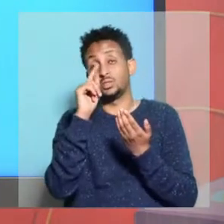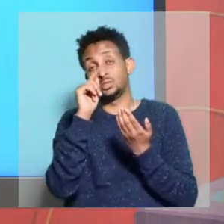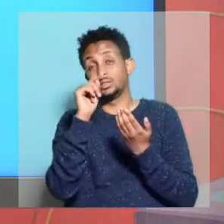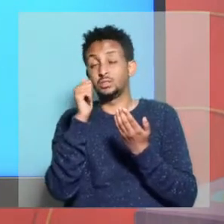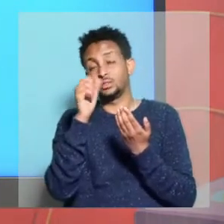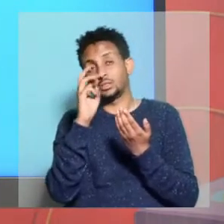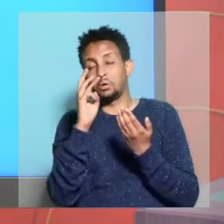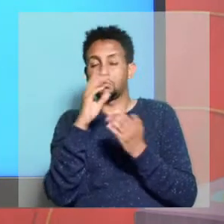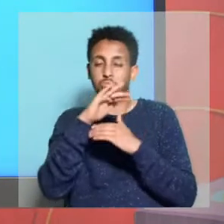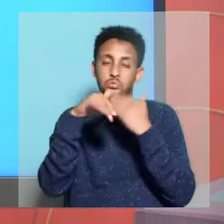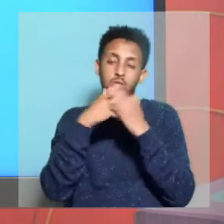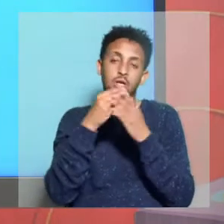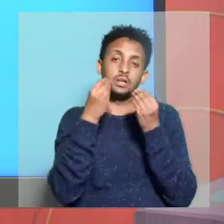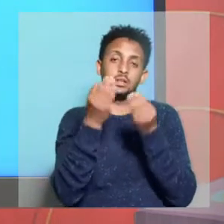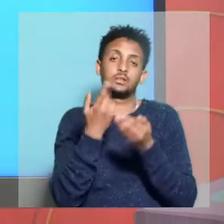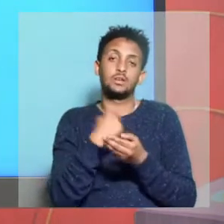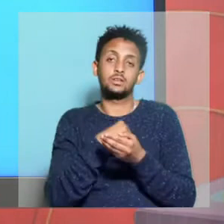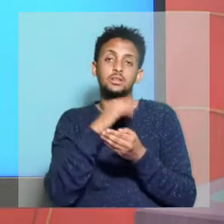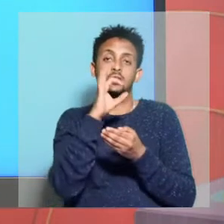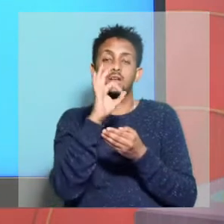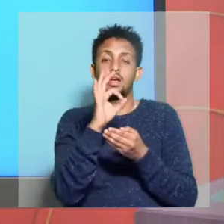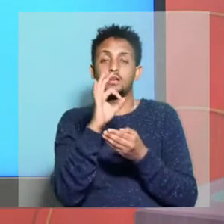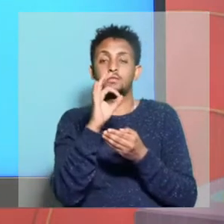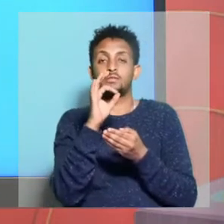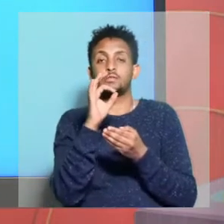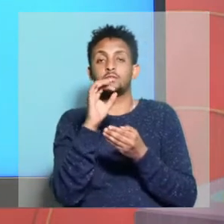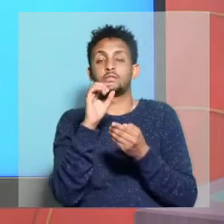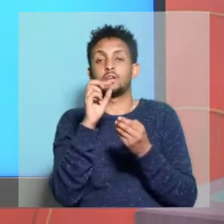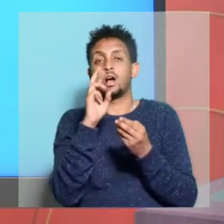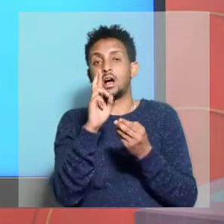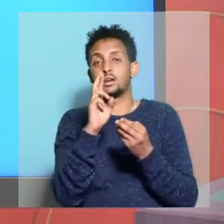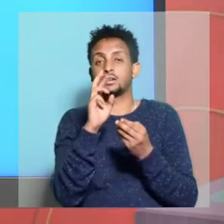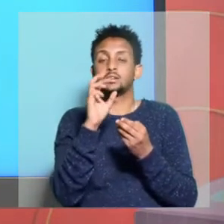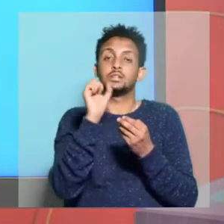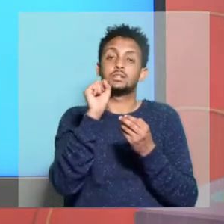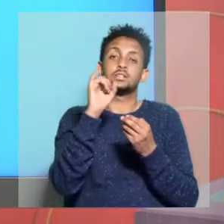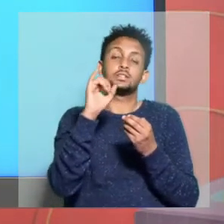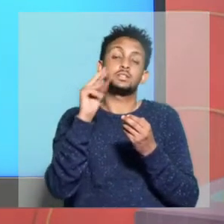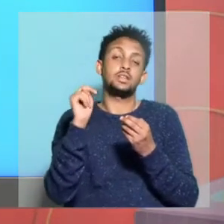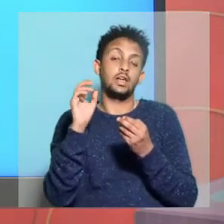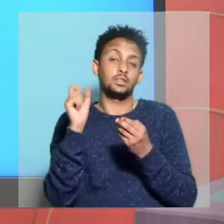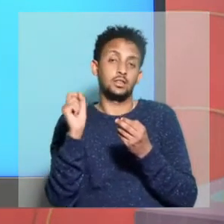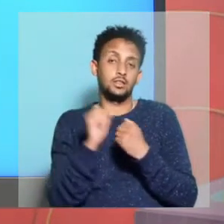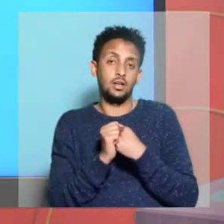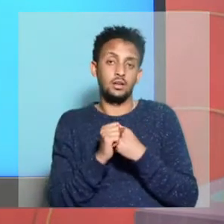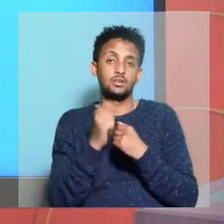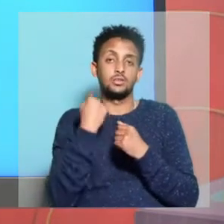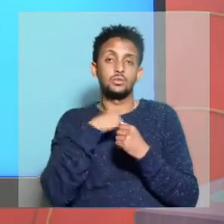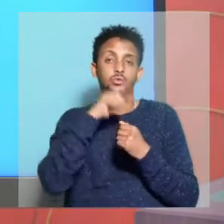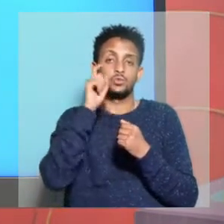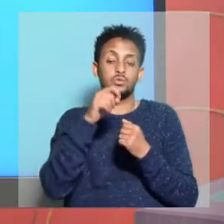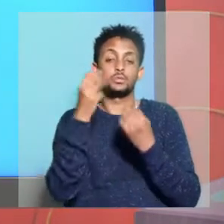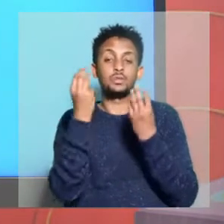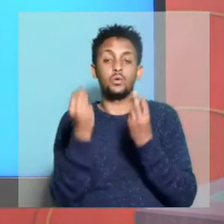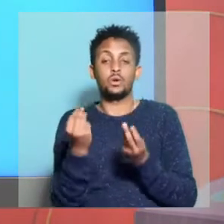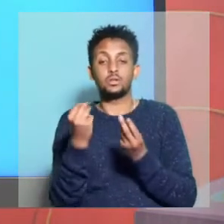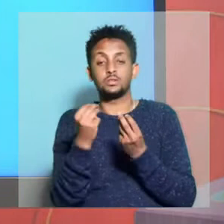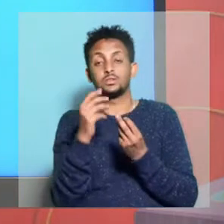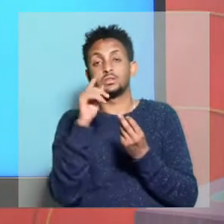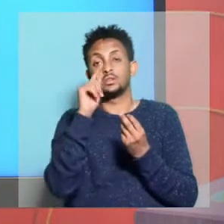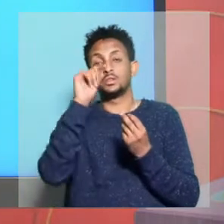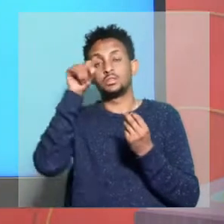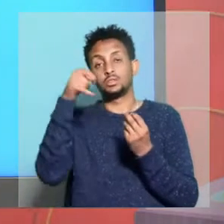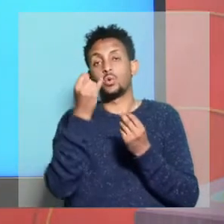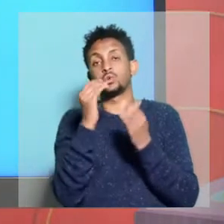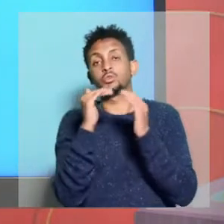tau generally given us force F times R times sine theta. This should be the way that we should have